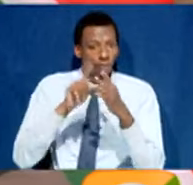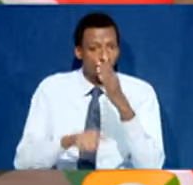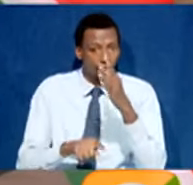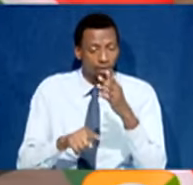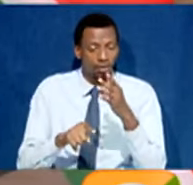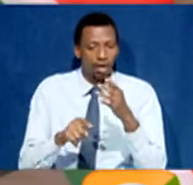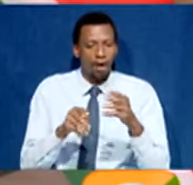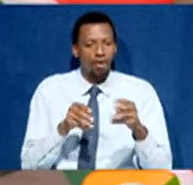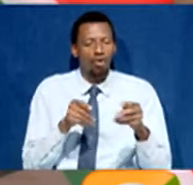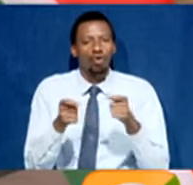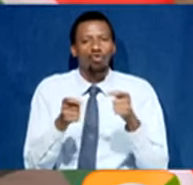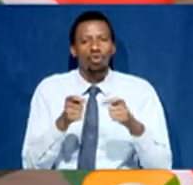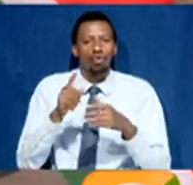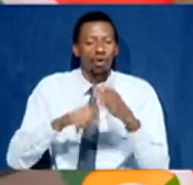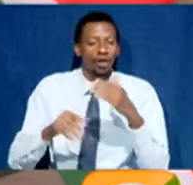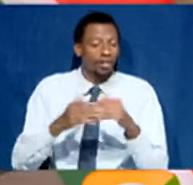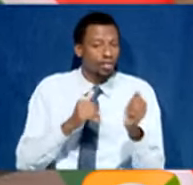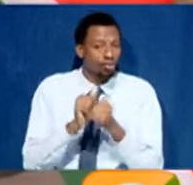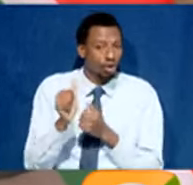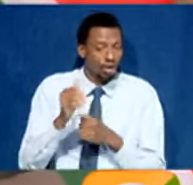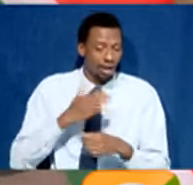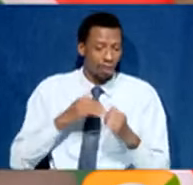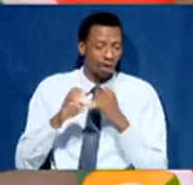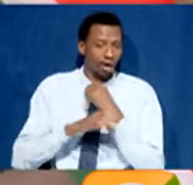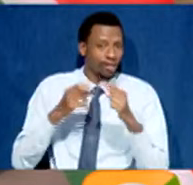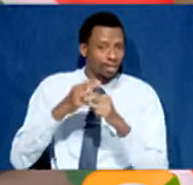bills. And for your information, we have